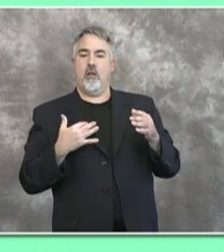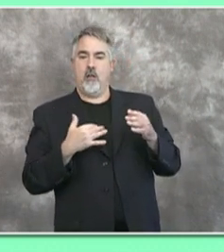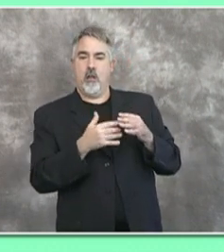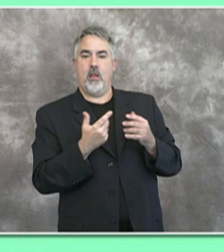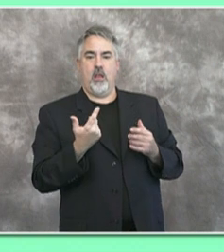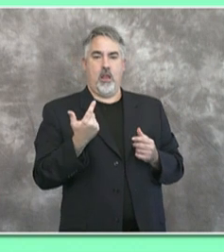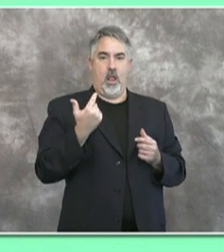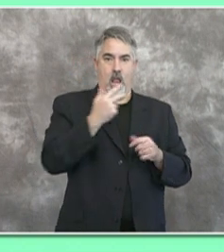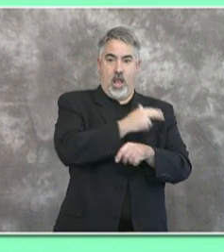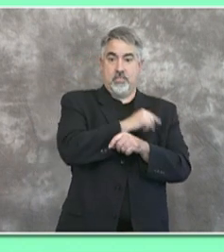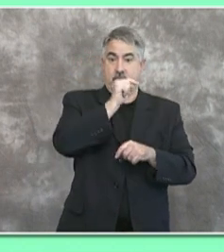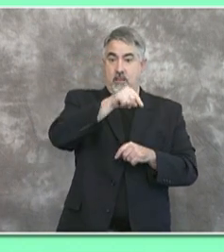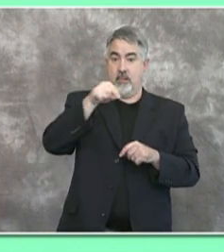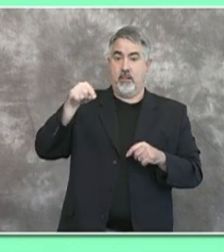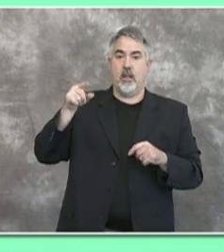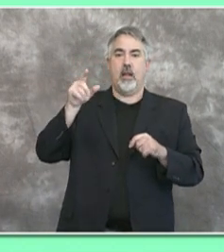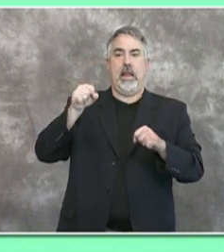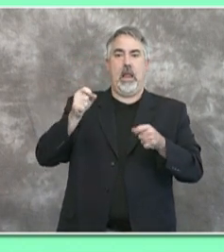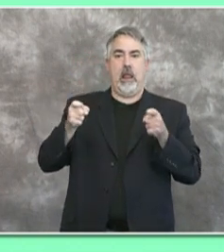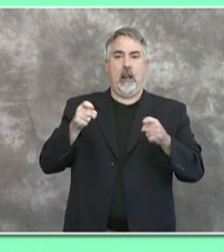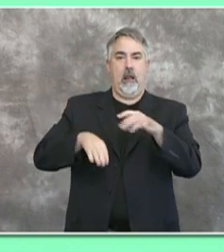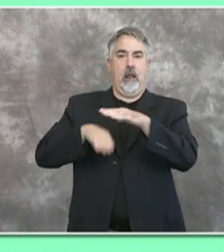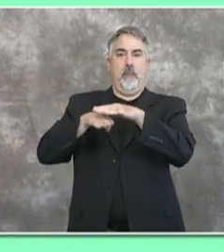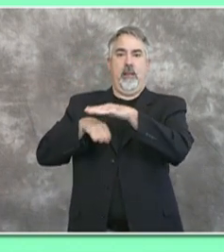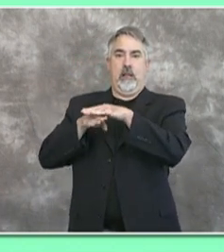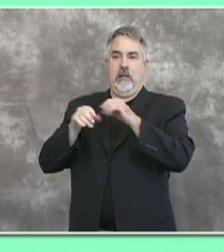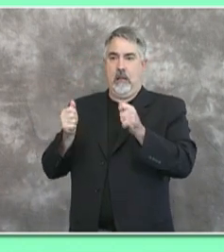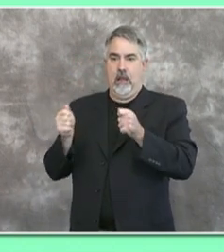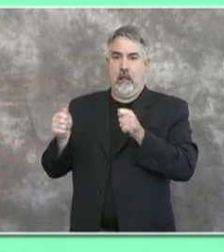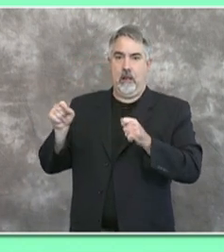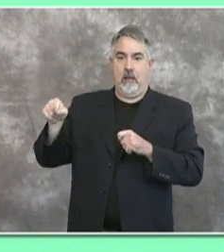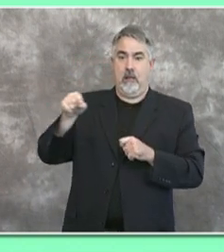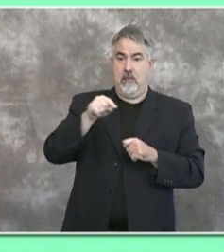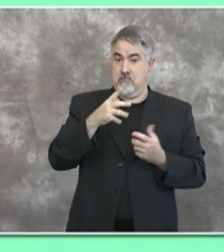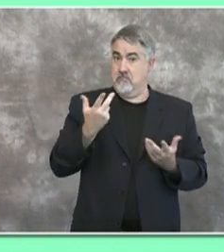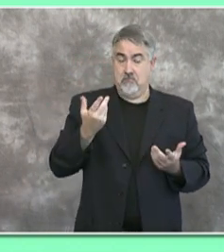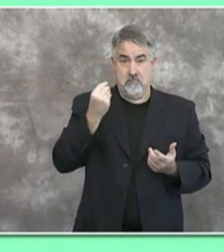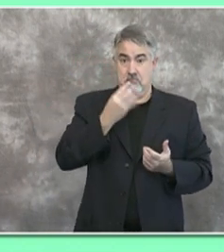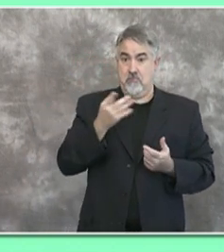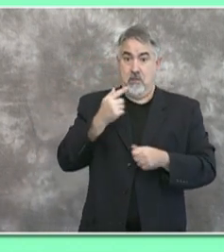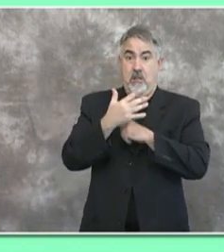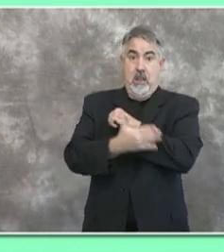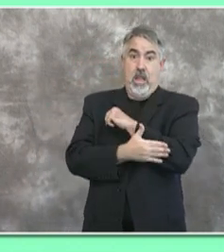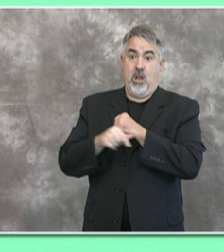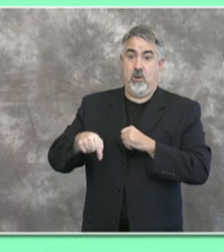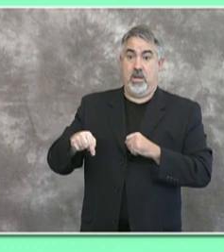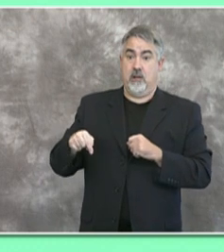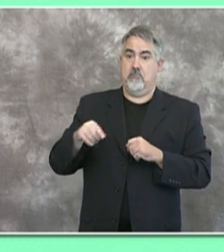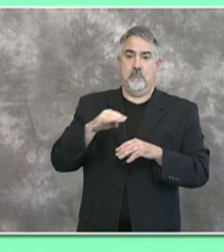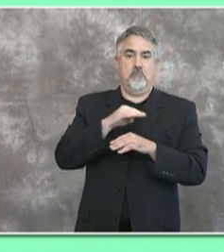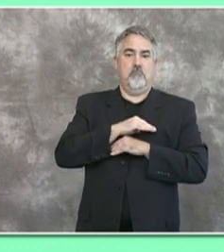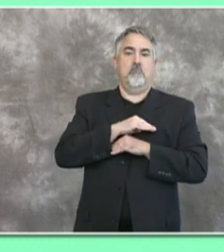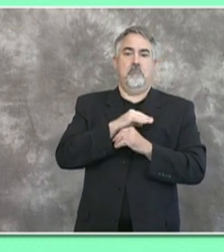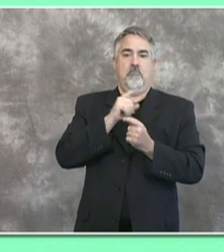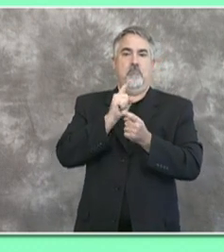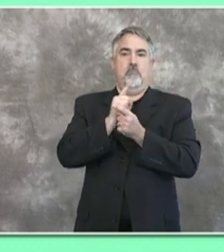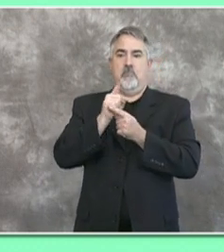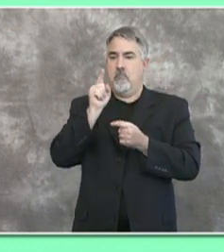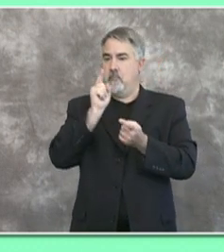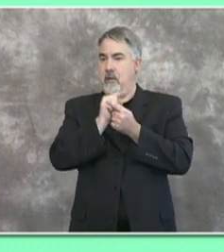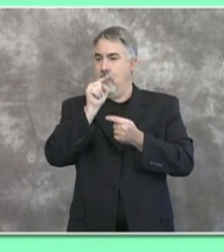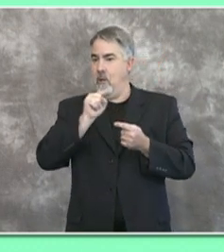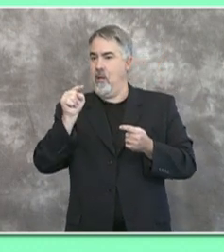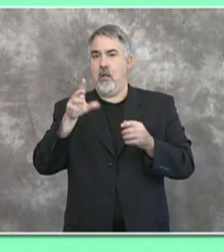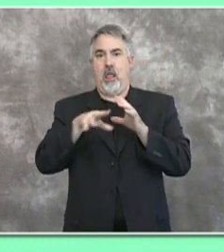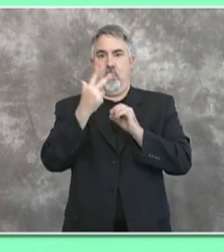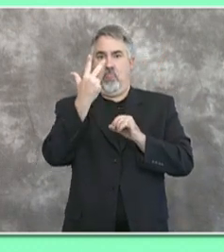capacity. Now, as I stated, the county appears to be meeting 3 of these 5 metrics. Detailed